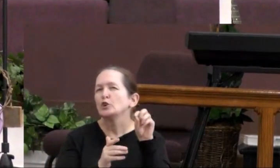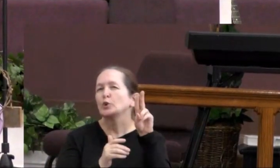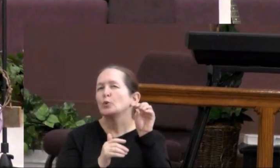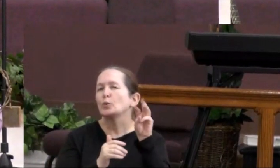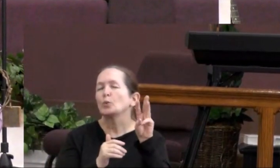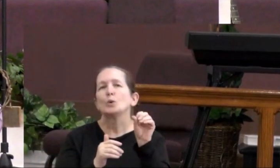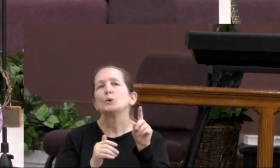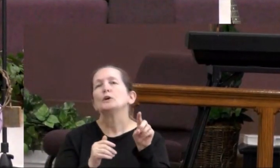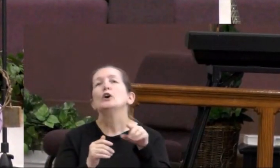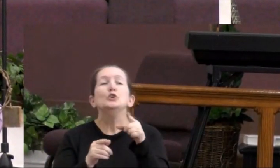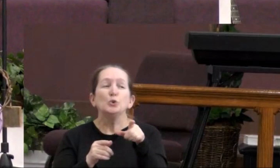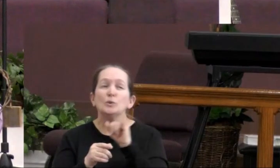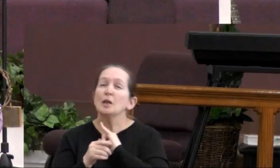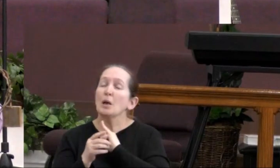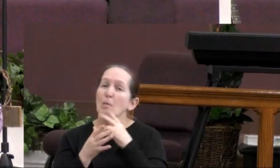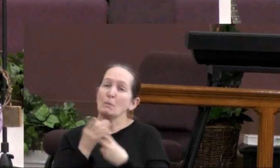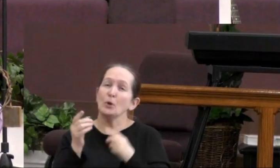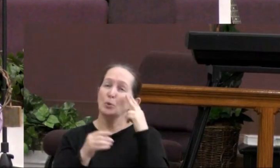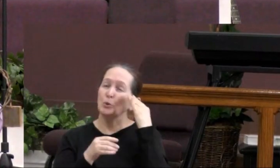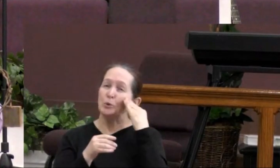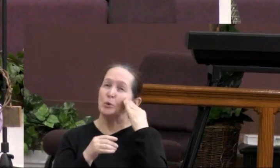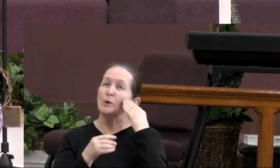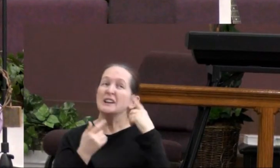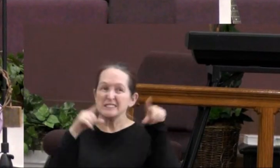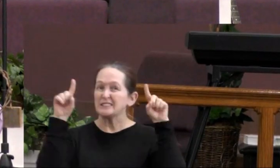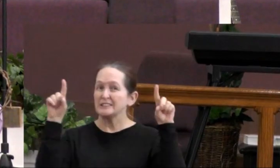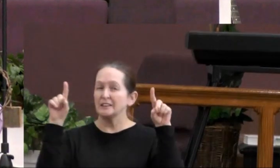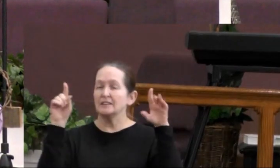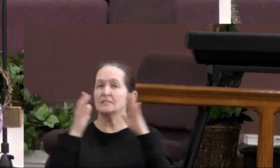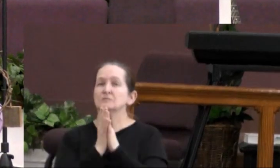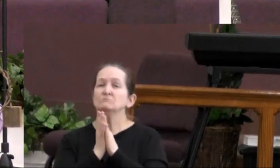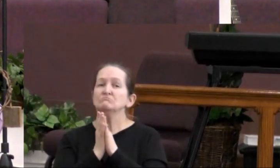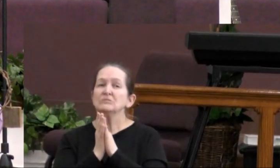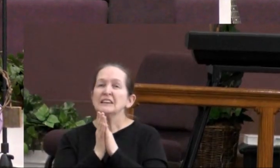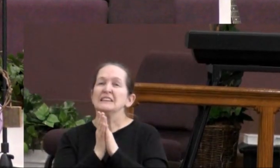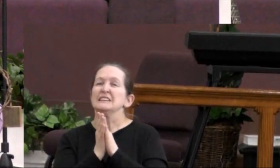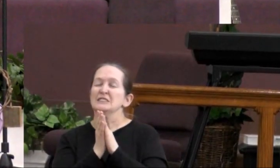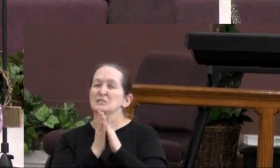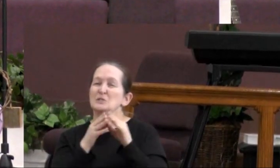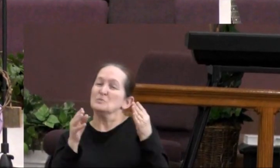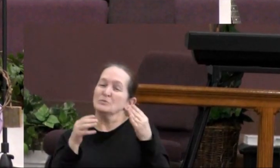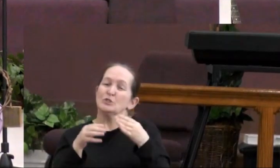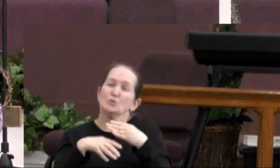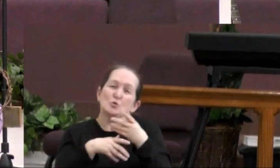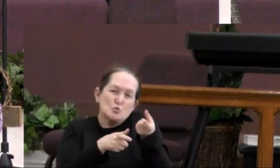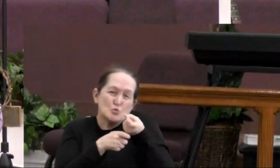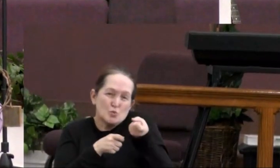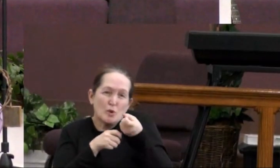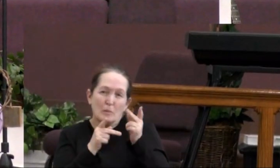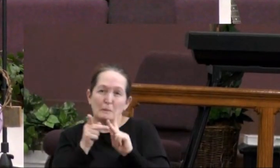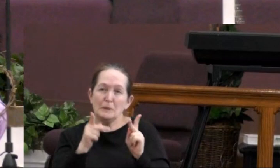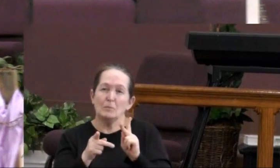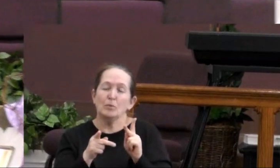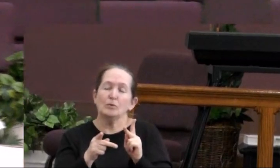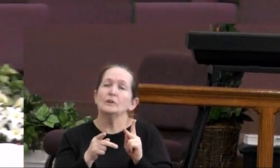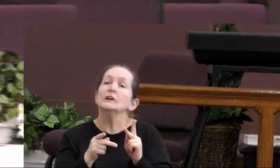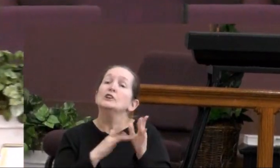Well, you and I both know that success tends to draw a crowd. Jesus was having great